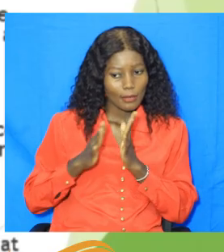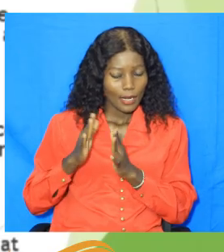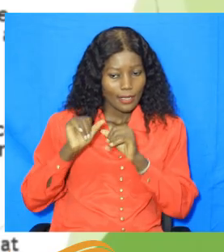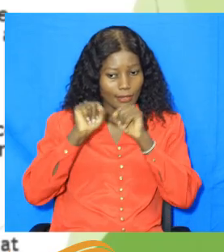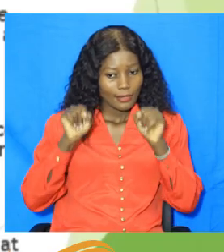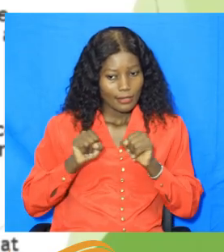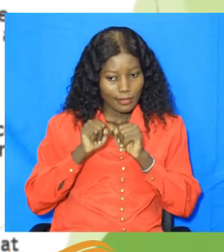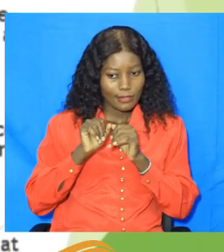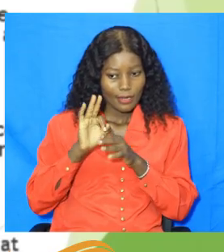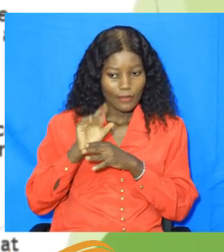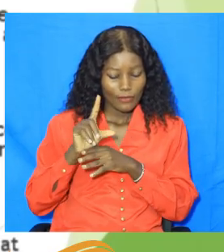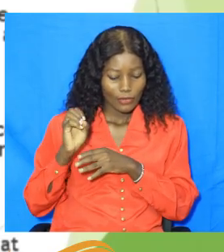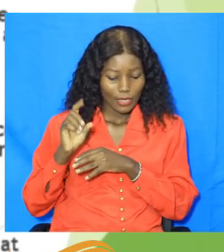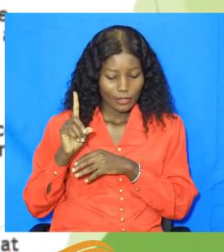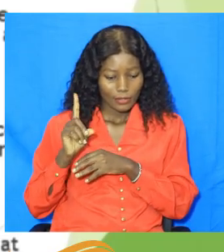the flag system,